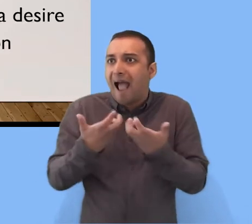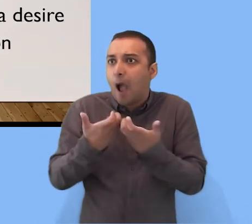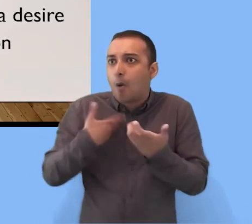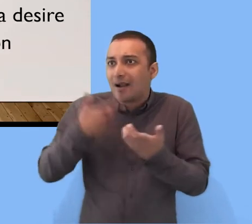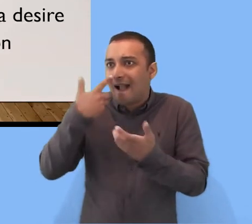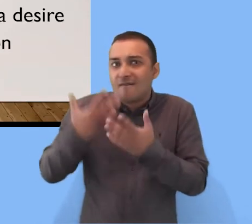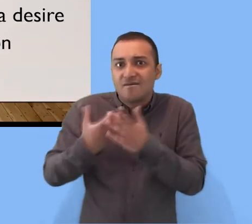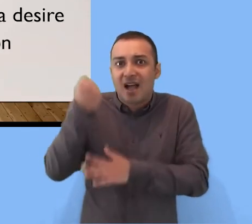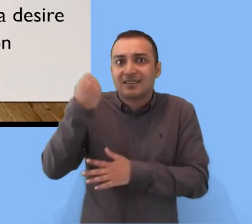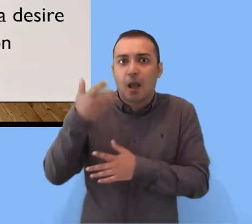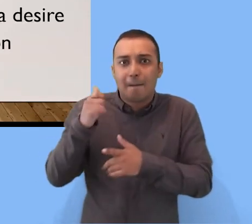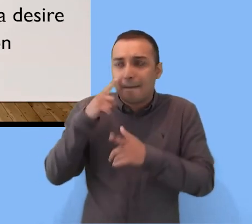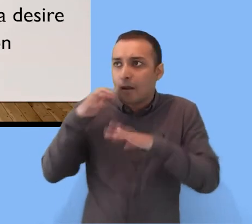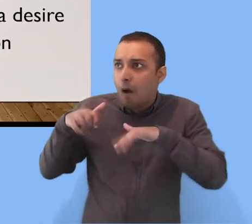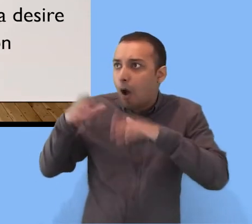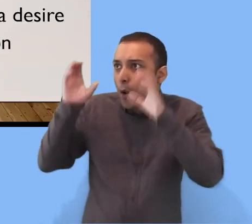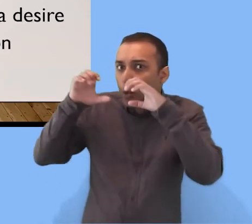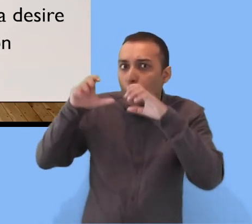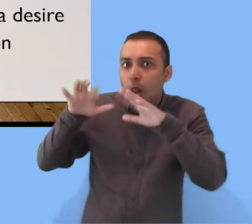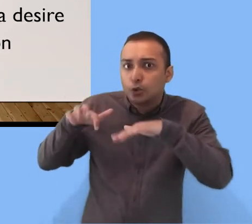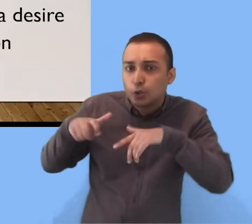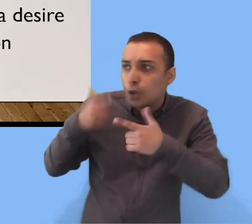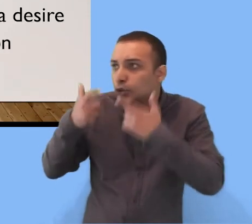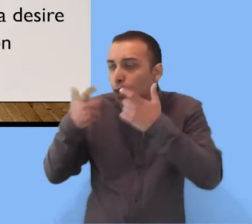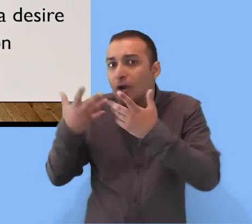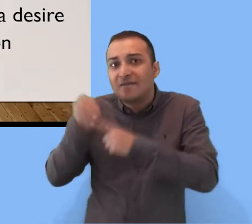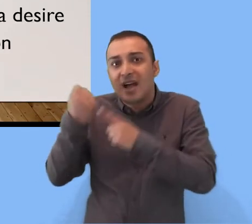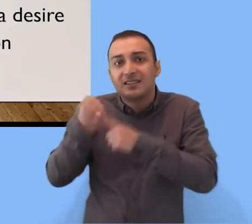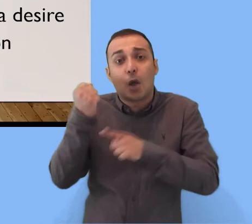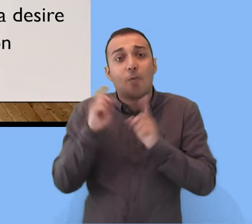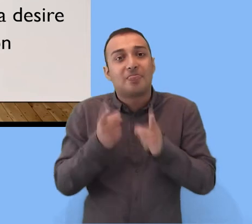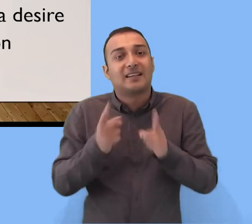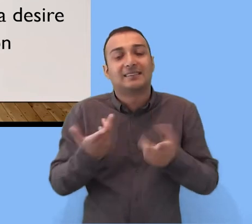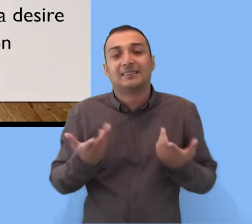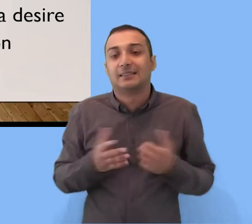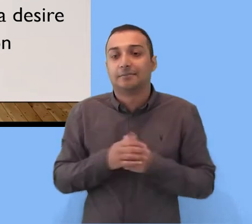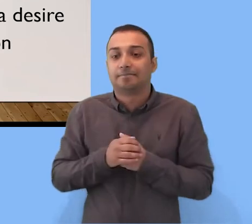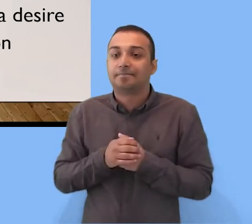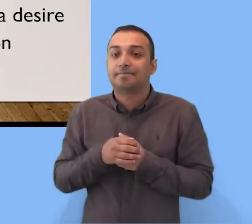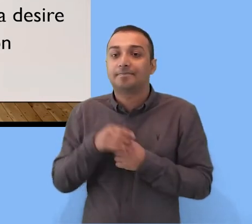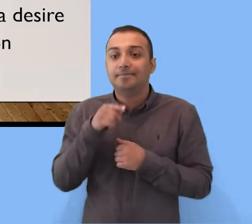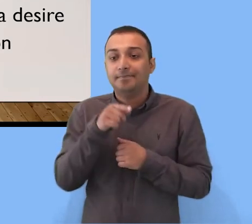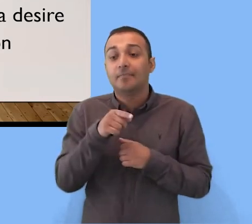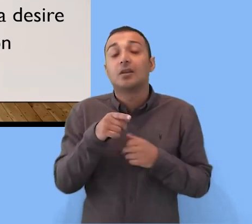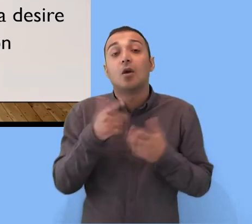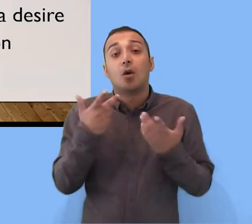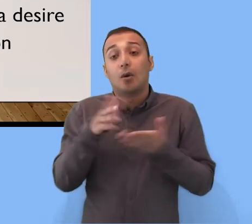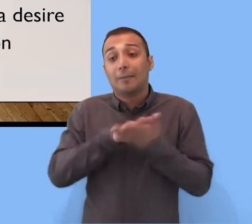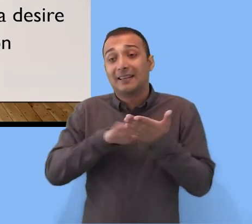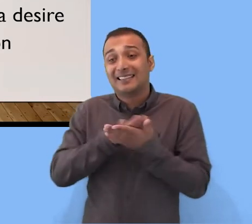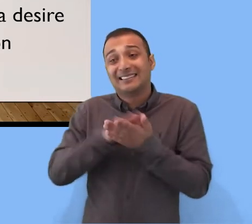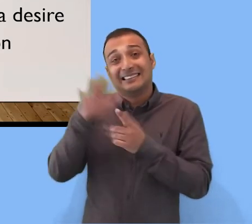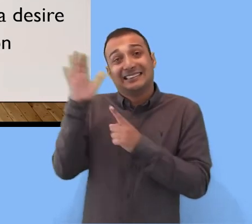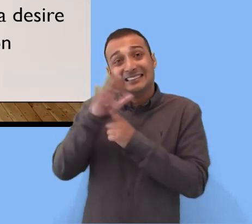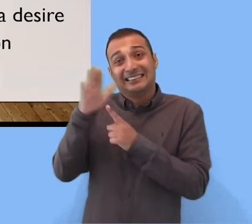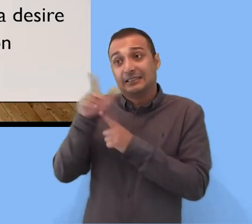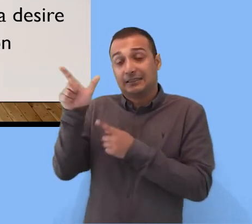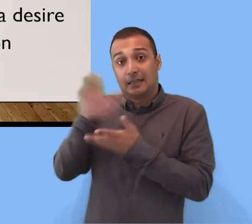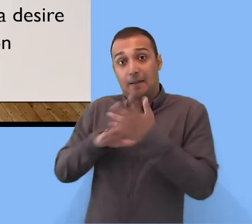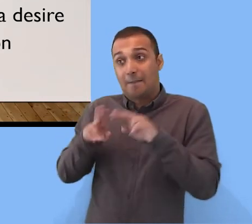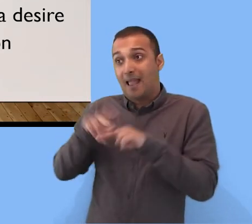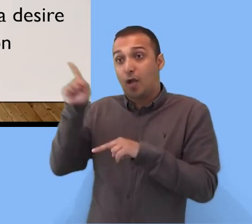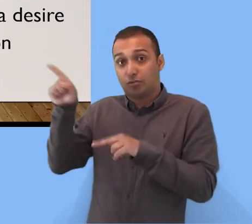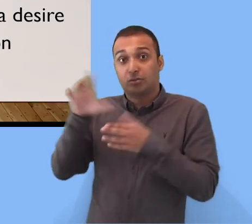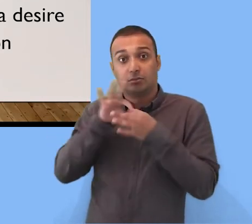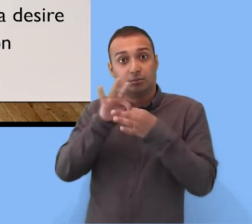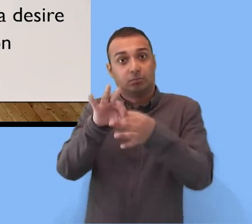We need to change the messages as well. The message to staff, what matters is that parents engage in learning, not that they come into